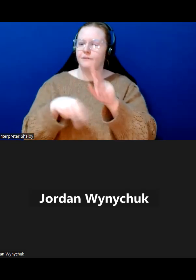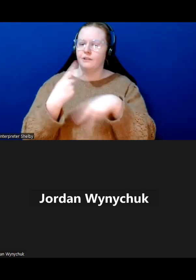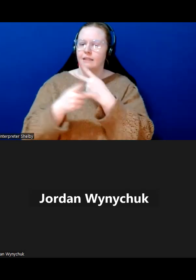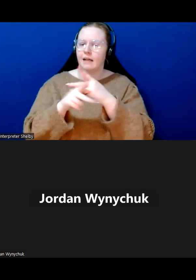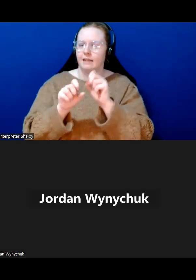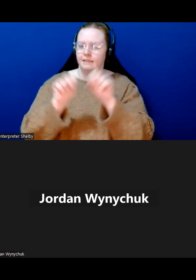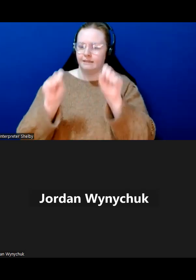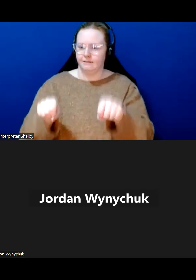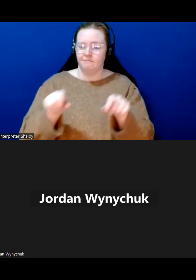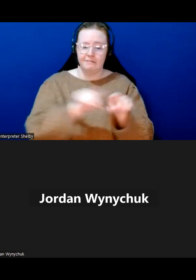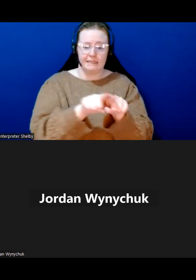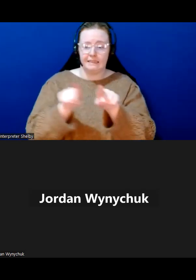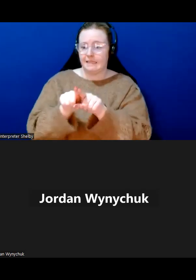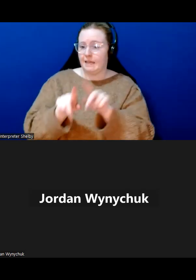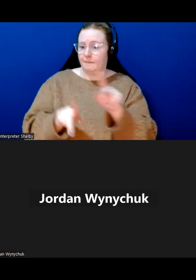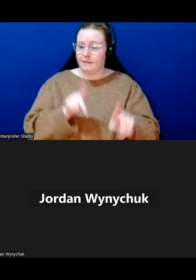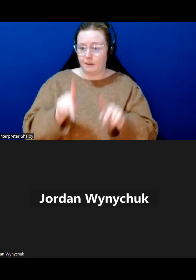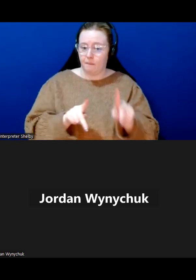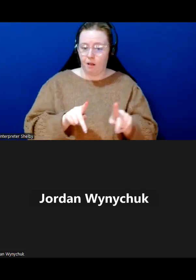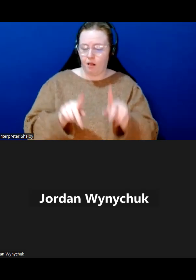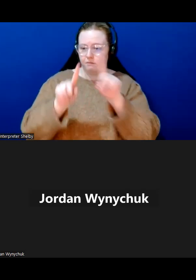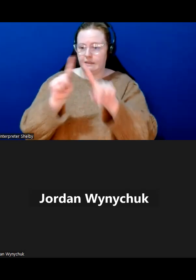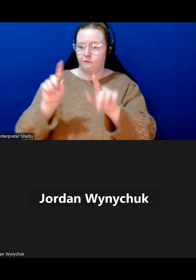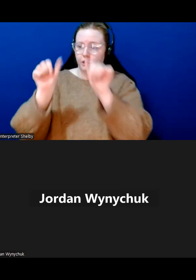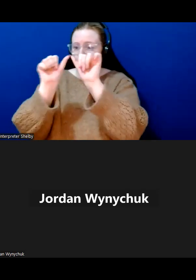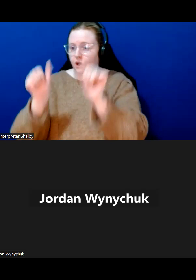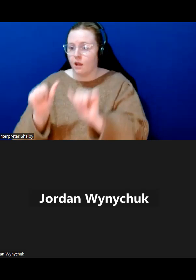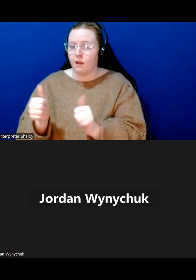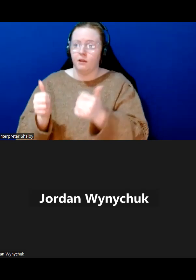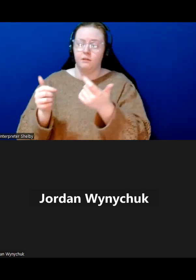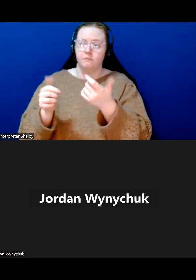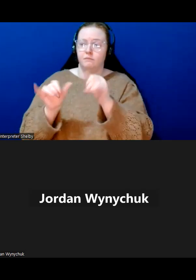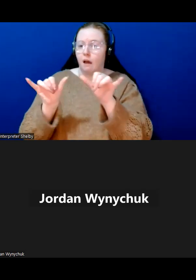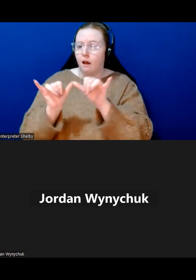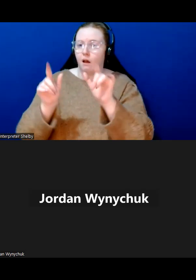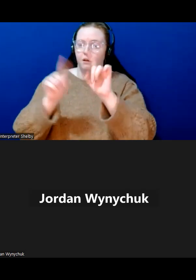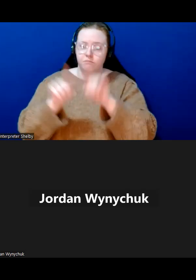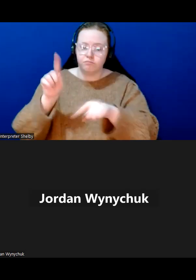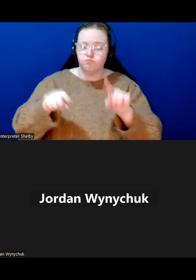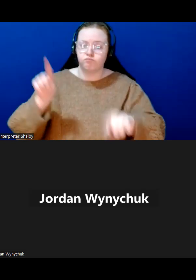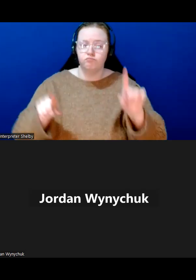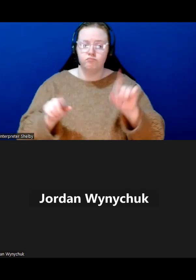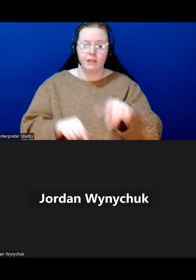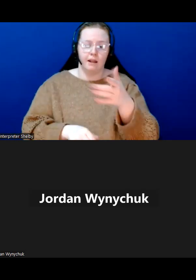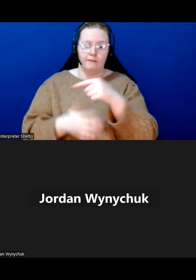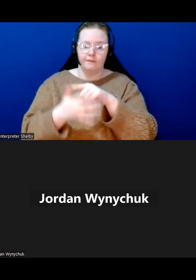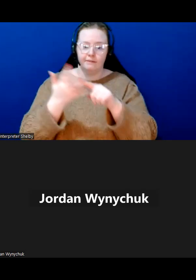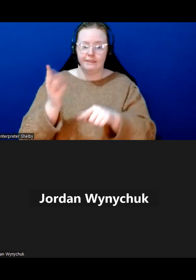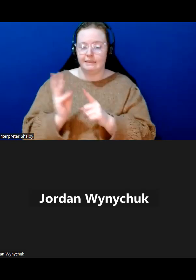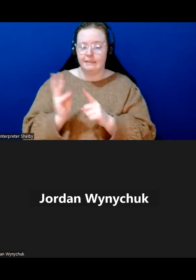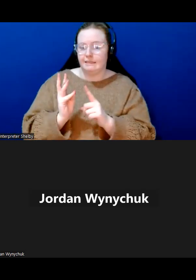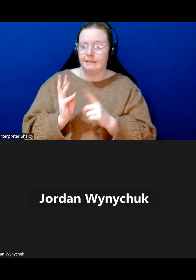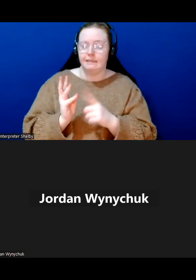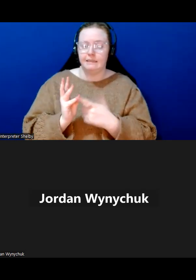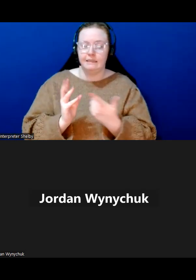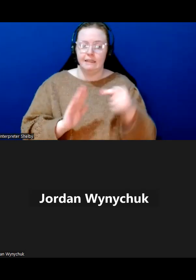people, they come in all different shapes and sizes, from wick systems to deep water culture, to aeroponics